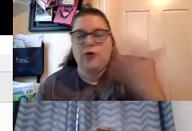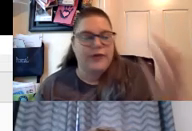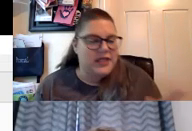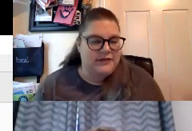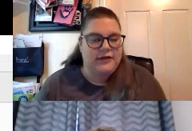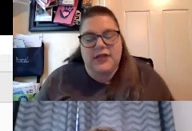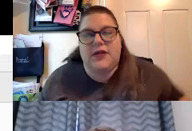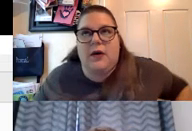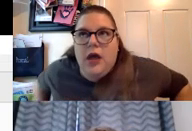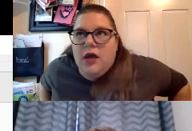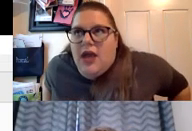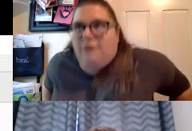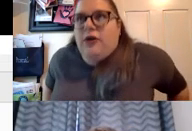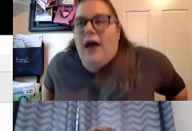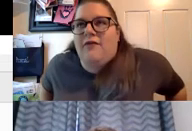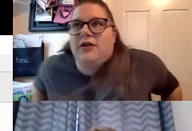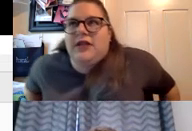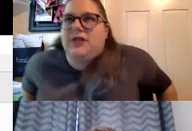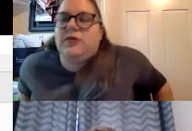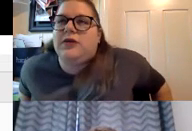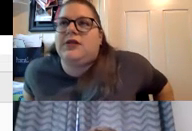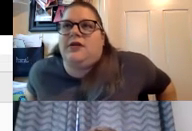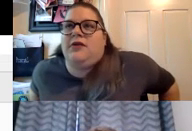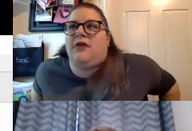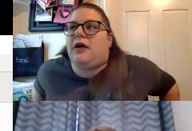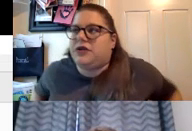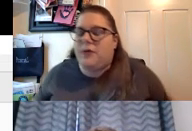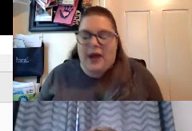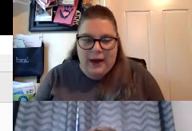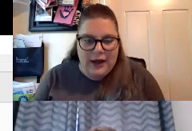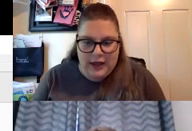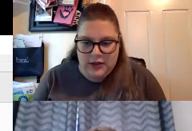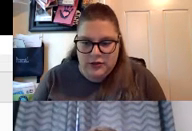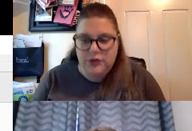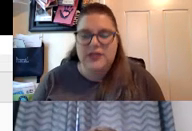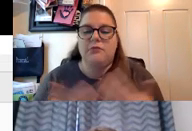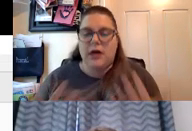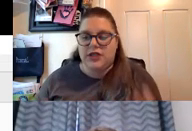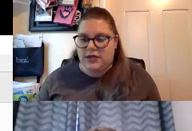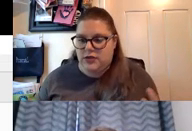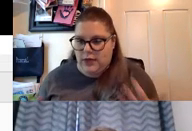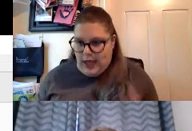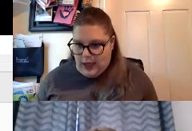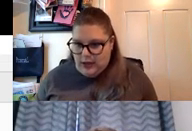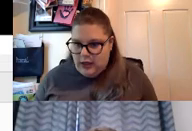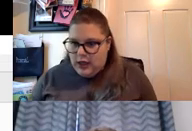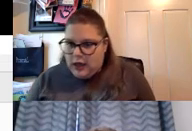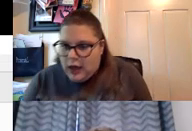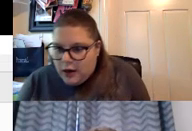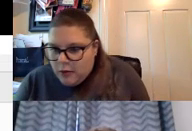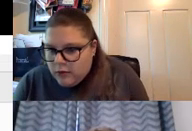might read it differently. So if you have all these tools and knowledge in your back pocket, do as much as you